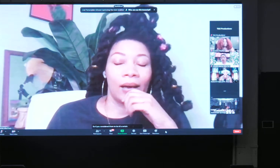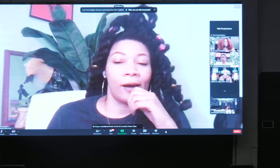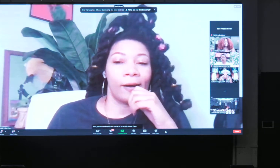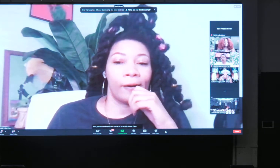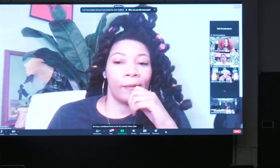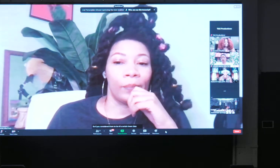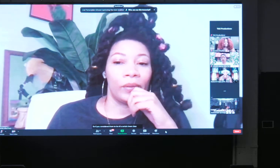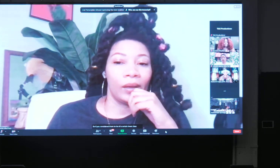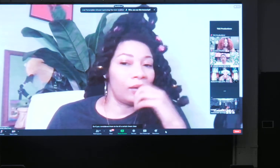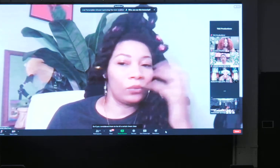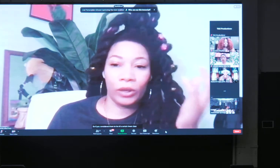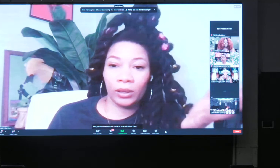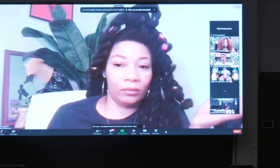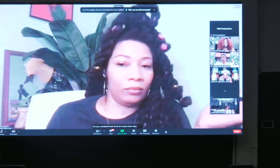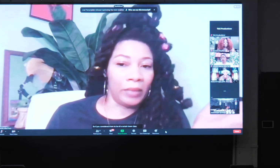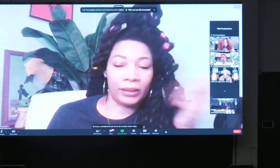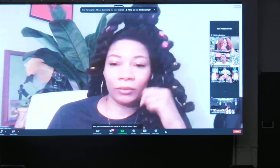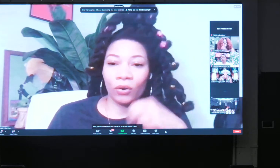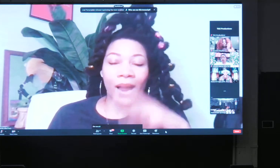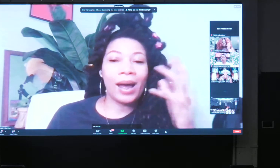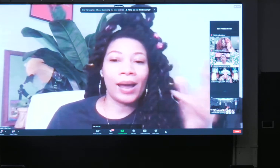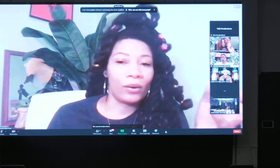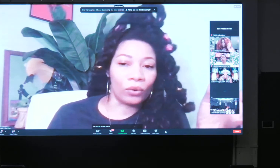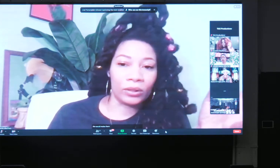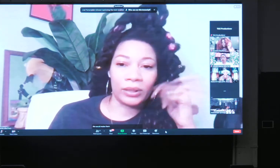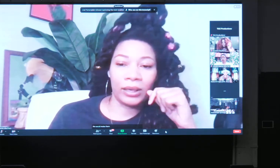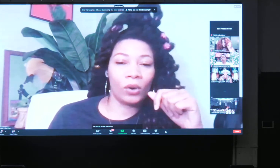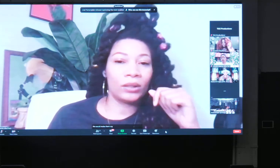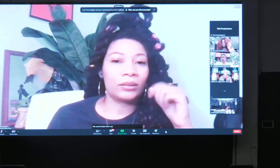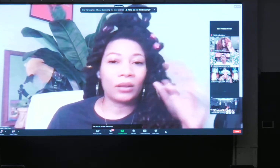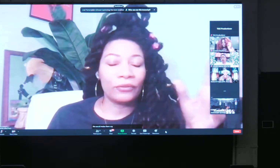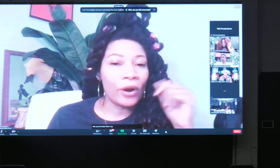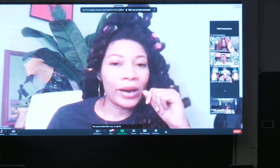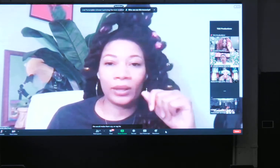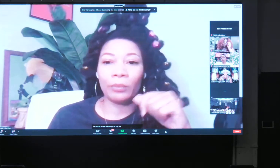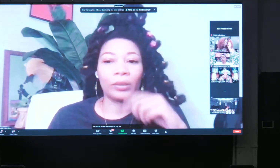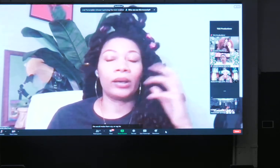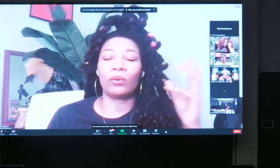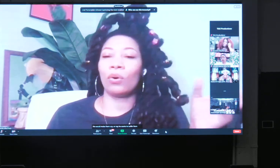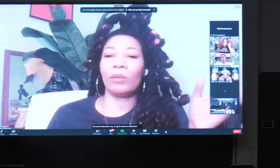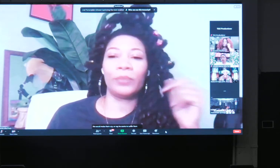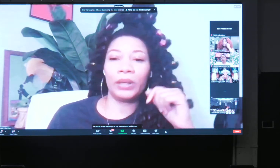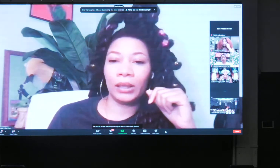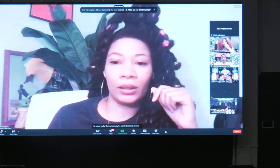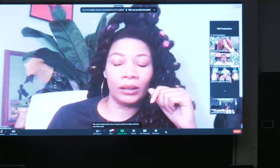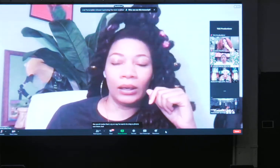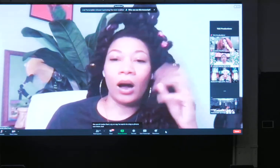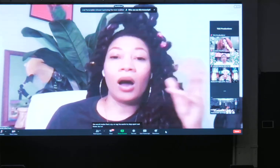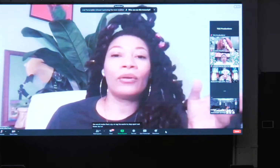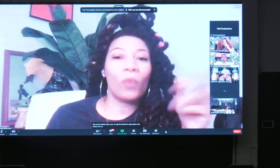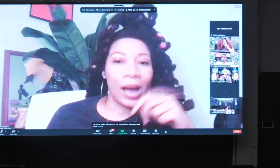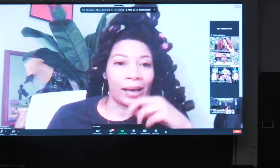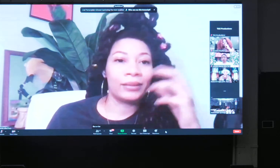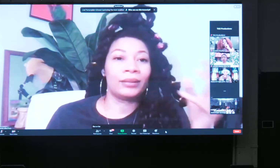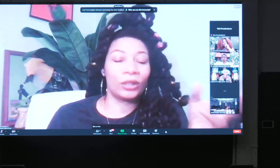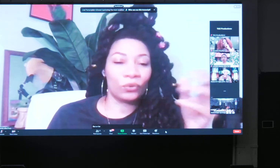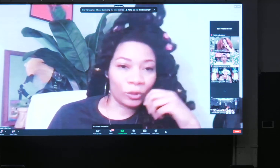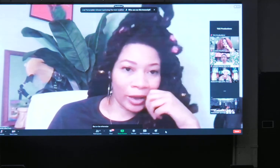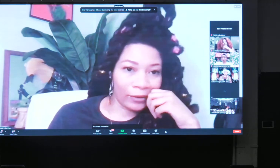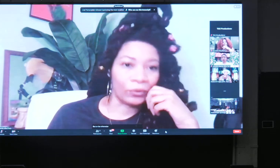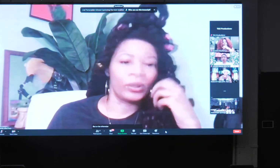class, he would make them cry or say he wanted to suck a fart out their butt or be